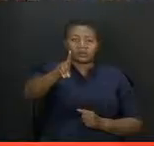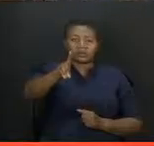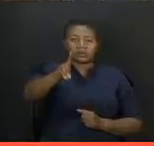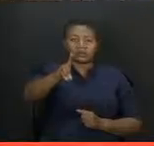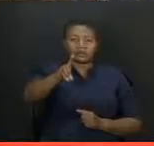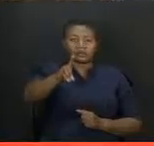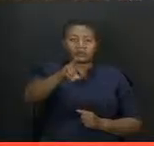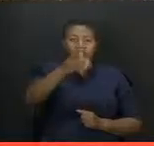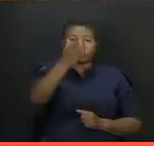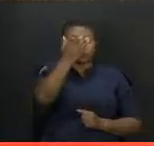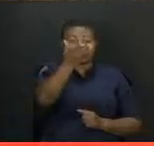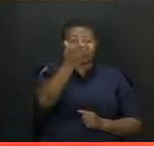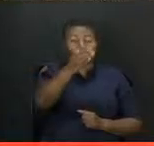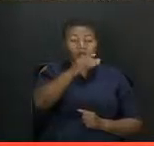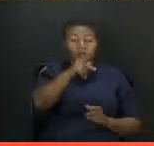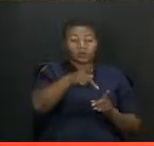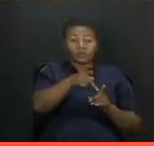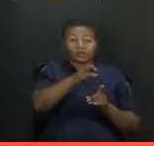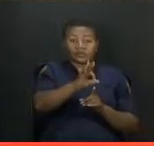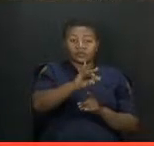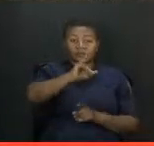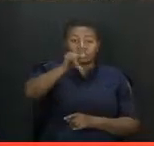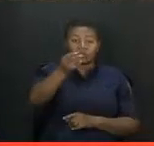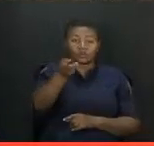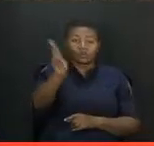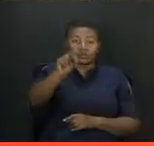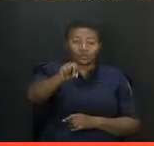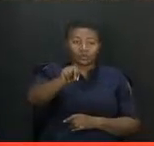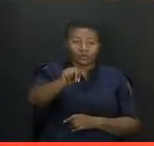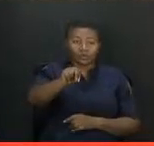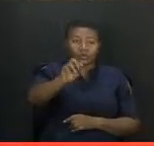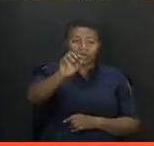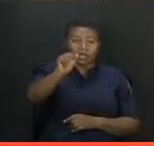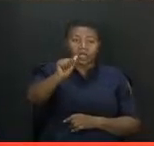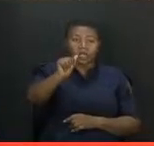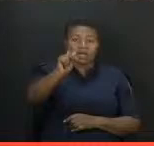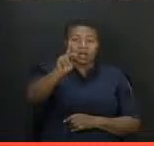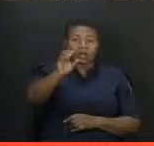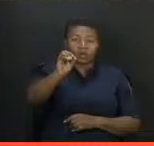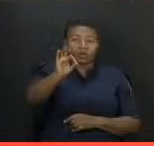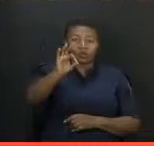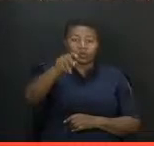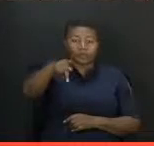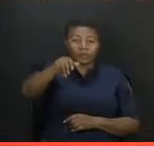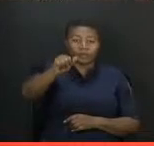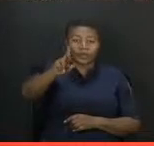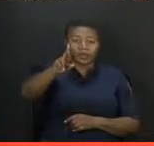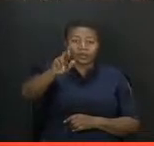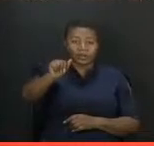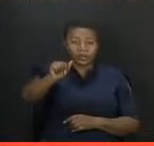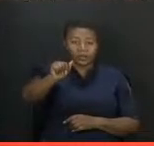Professor John Akopari, Dean.